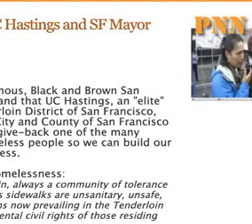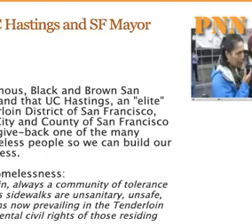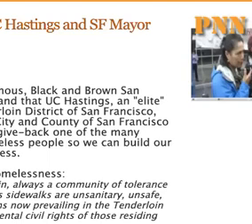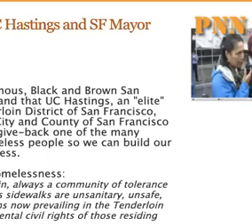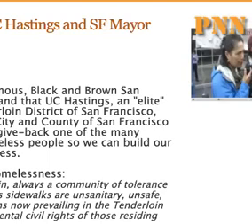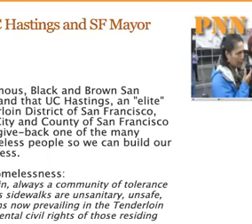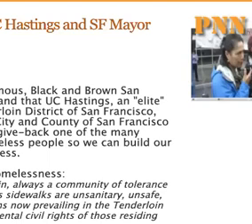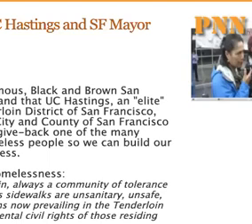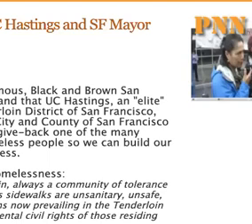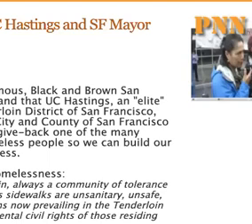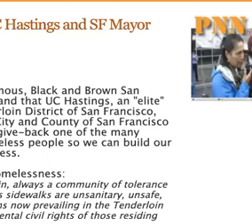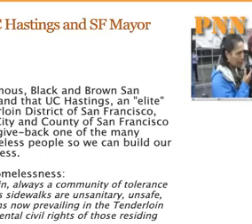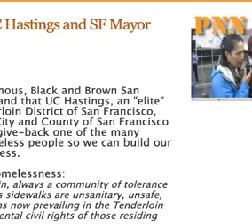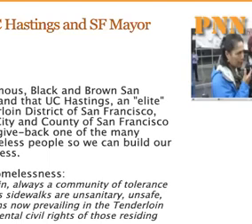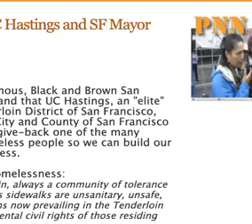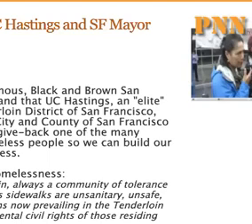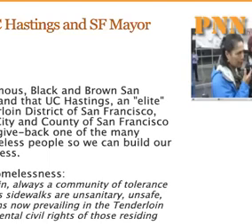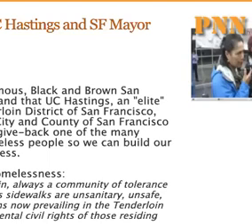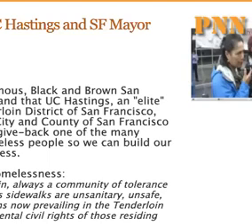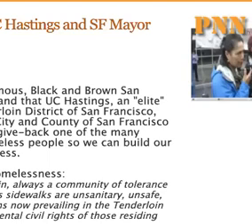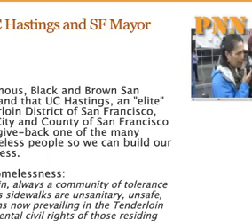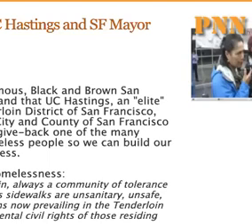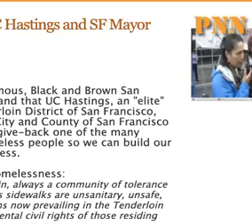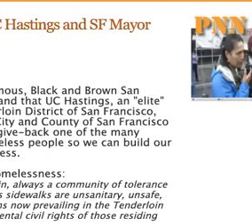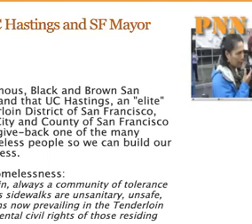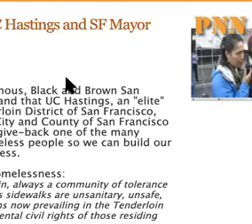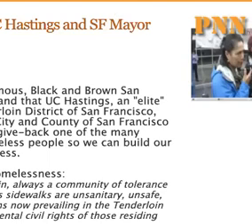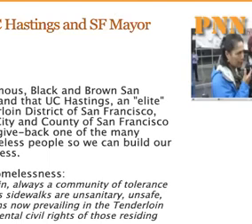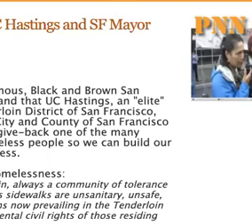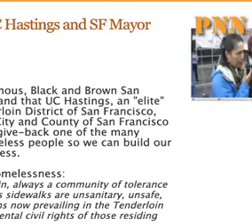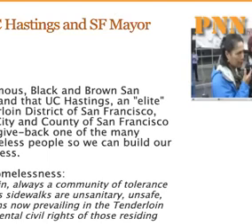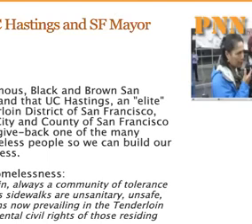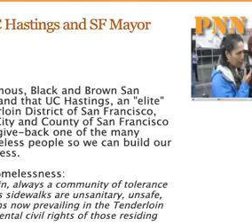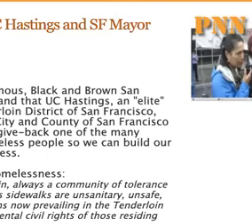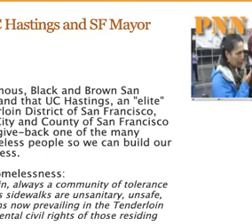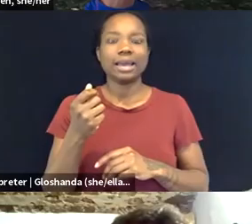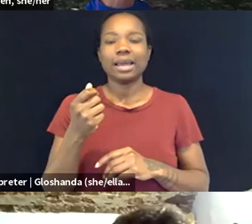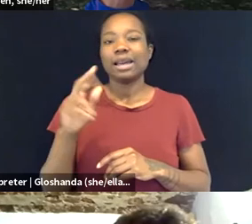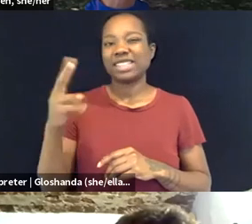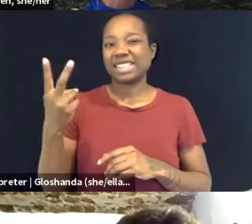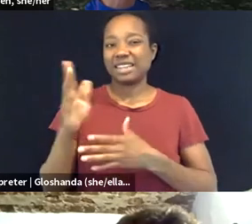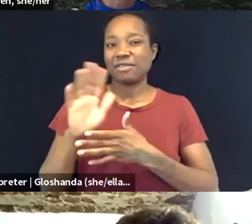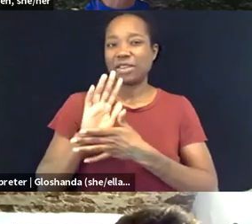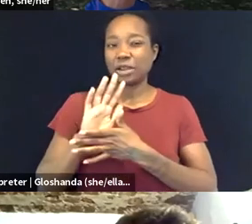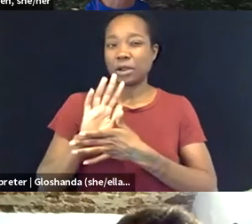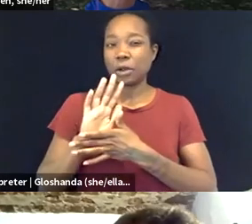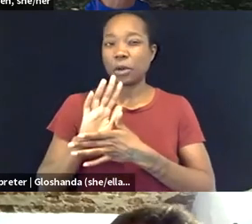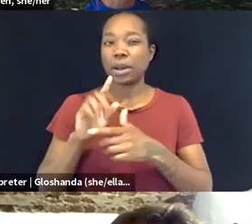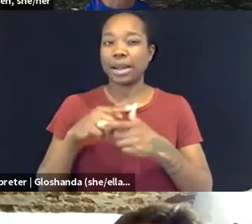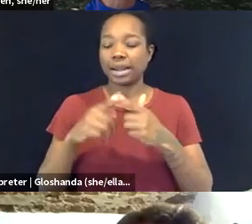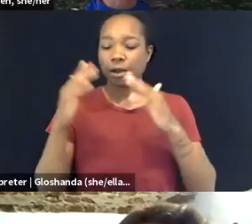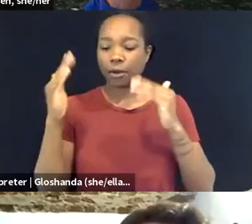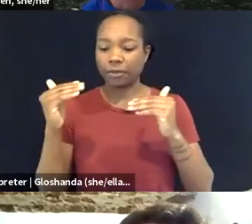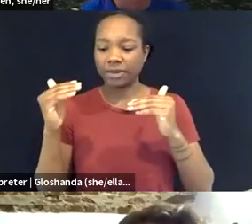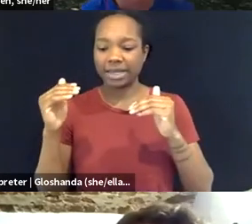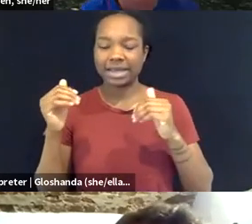of time. We wanted to show a little bit of the second video, and then hopefully maybe give you a